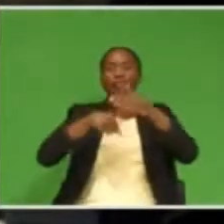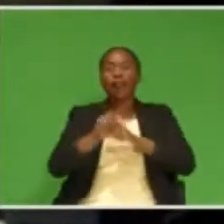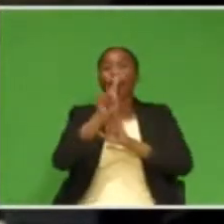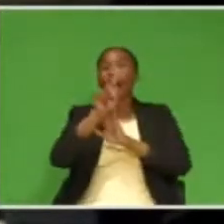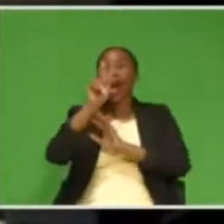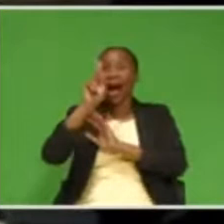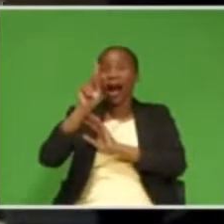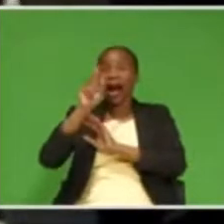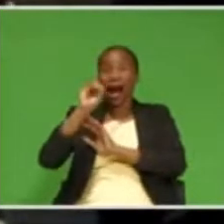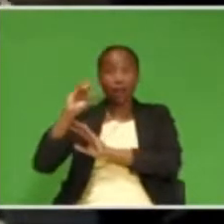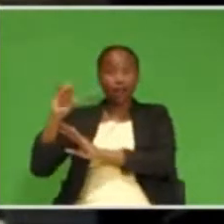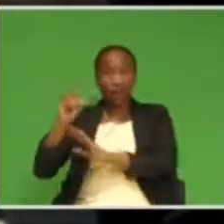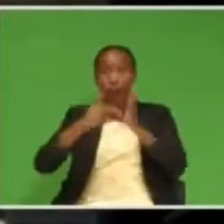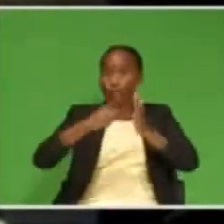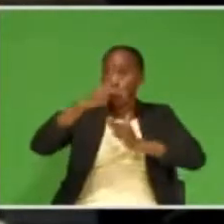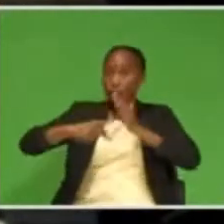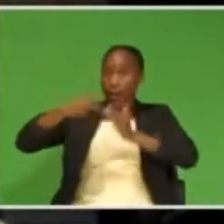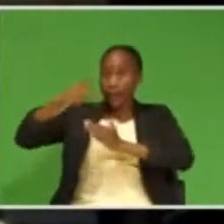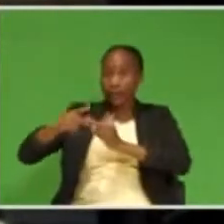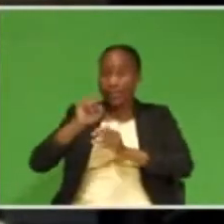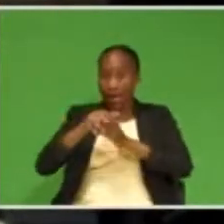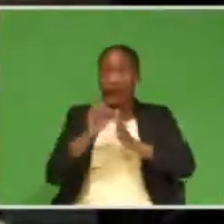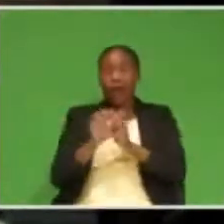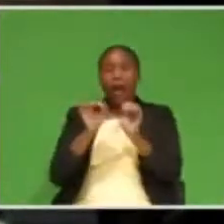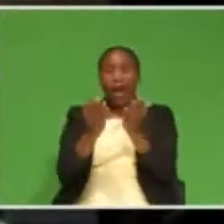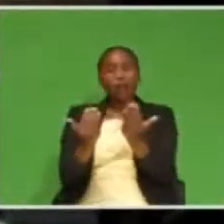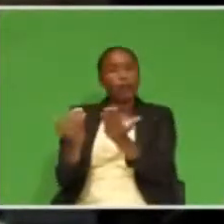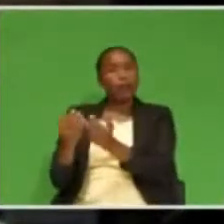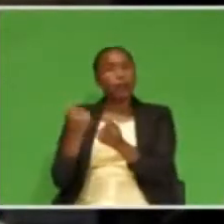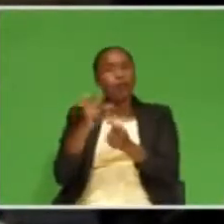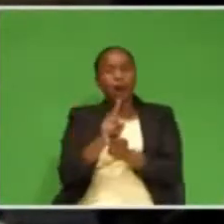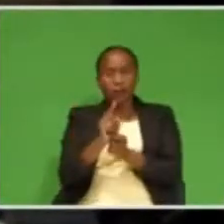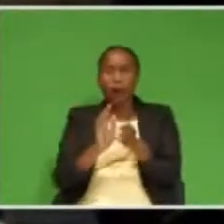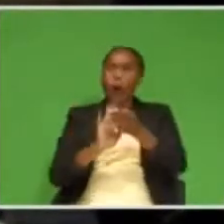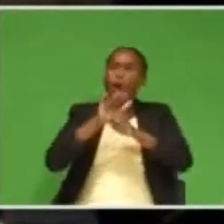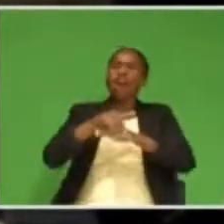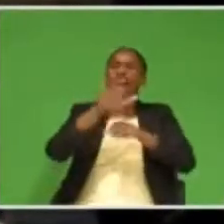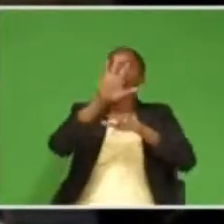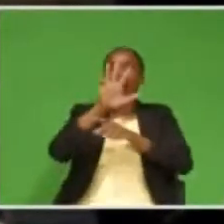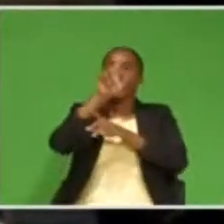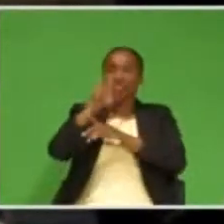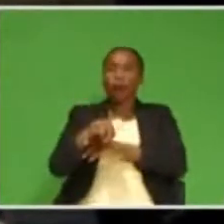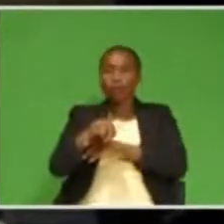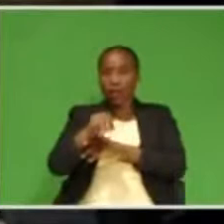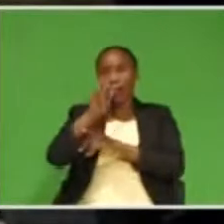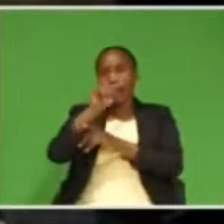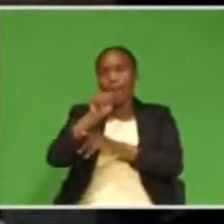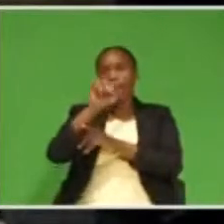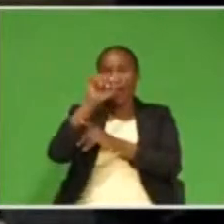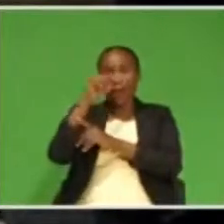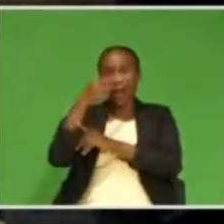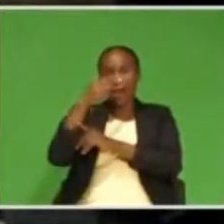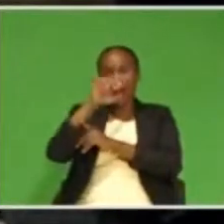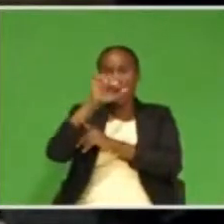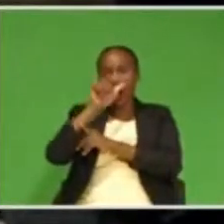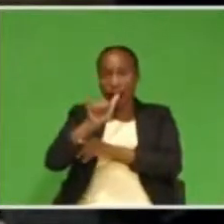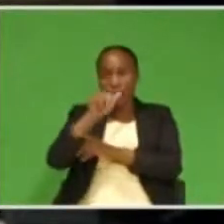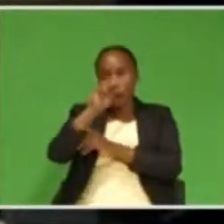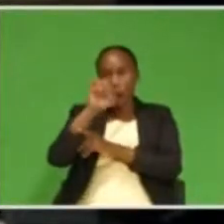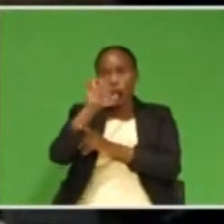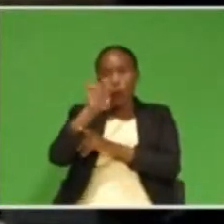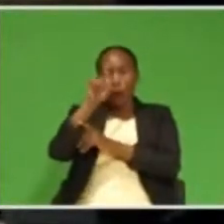projects which are expected to provide over 9,000 megawatts of new capacity over